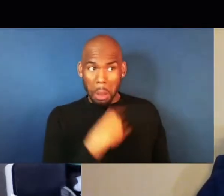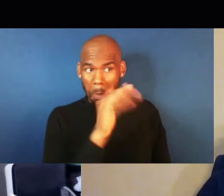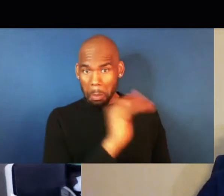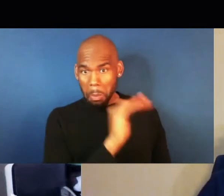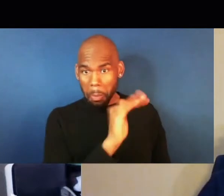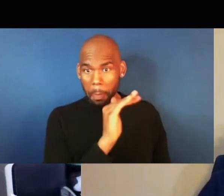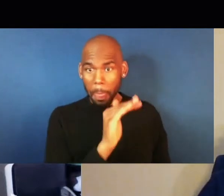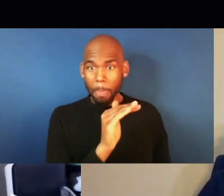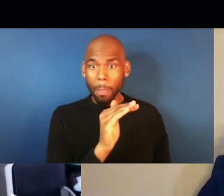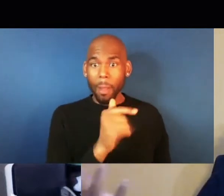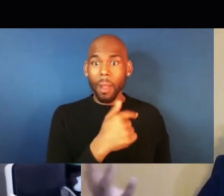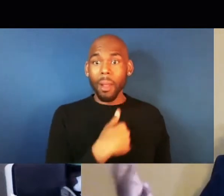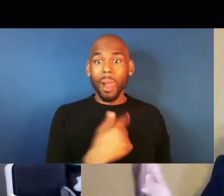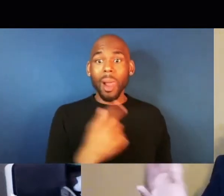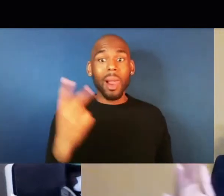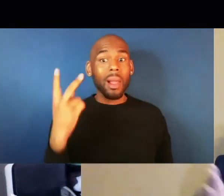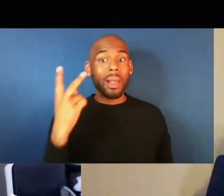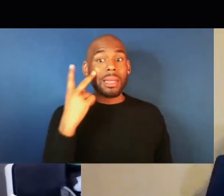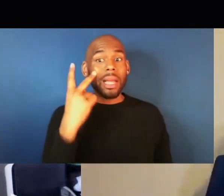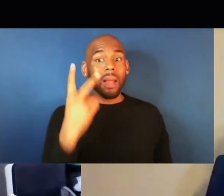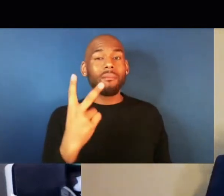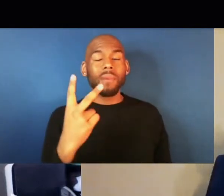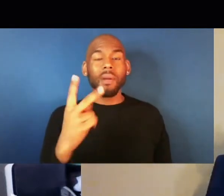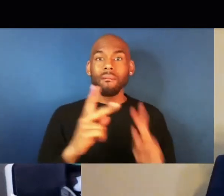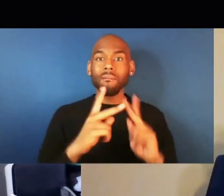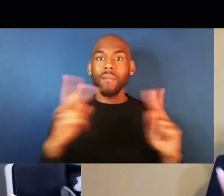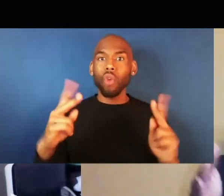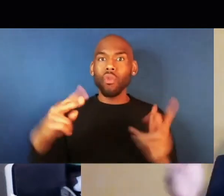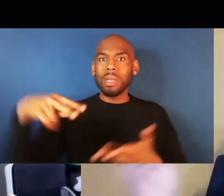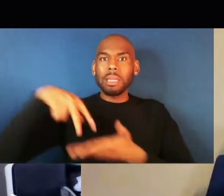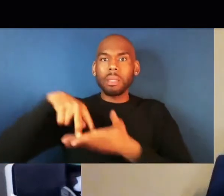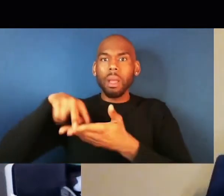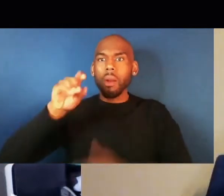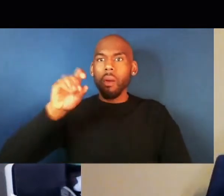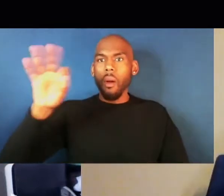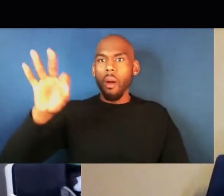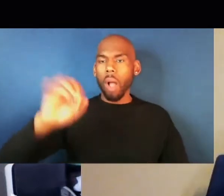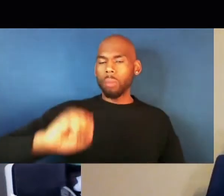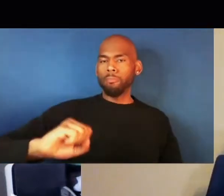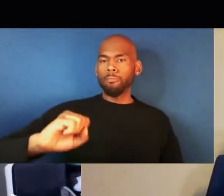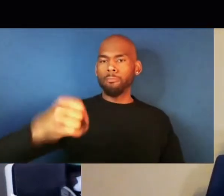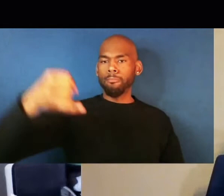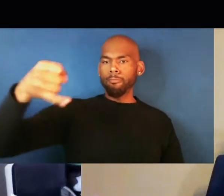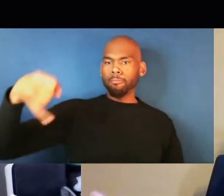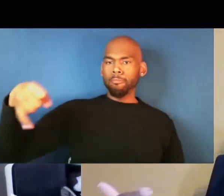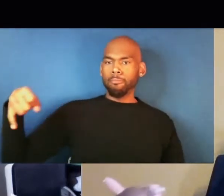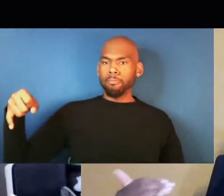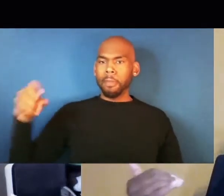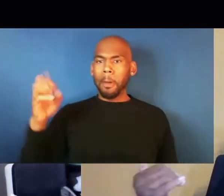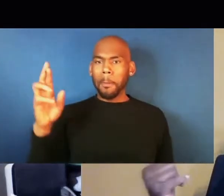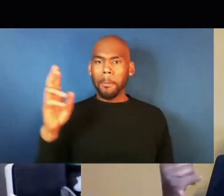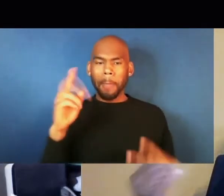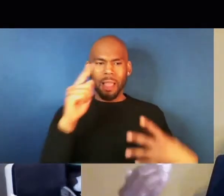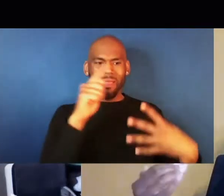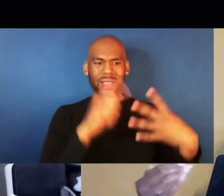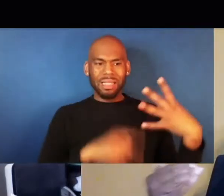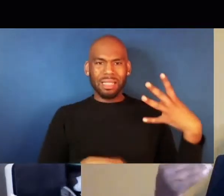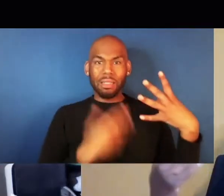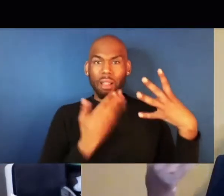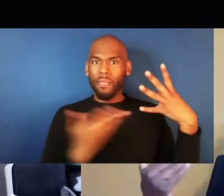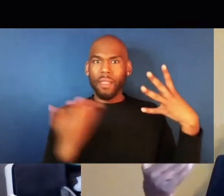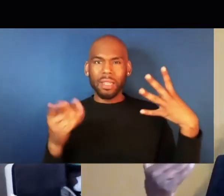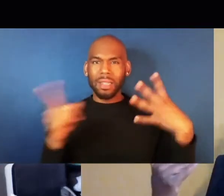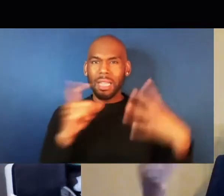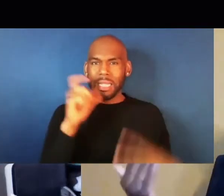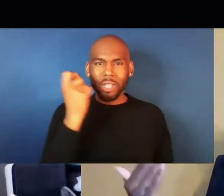employer that, and then it's I seen this standoffishness or these things that